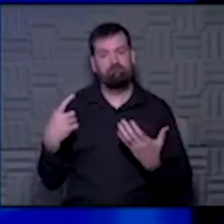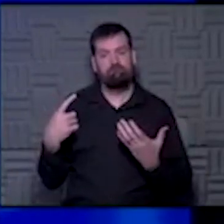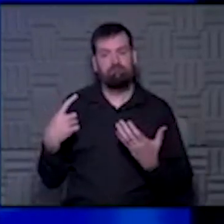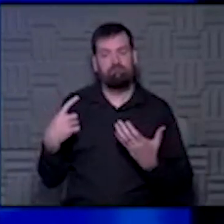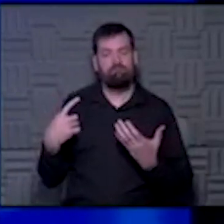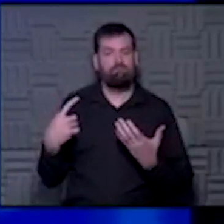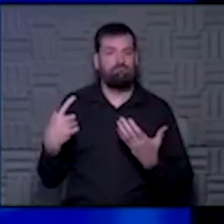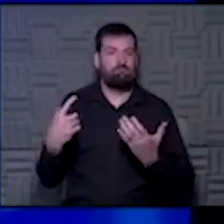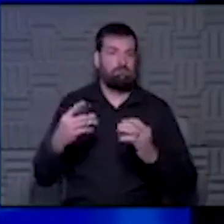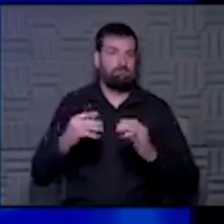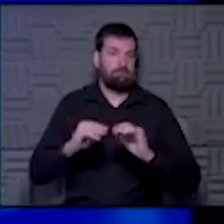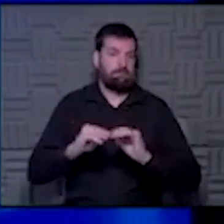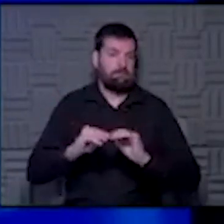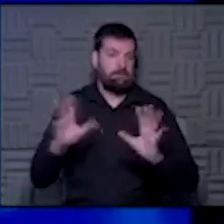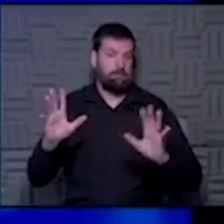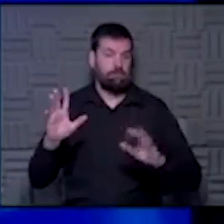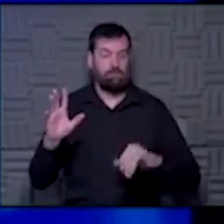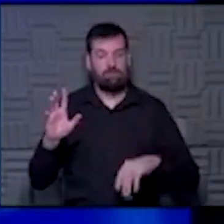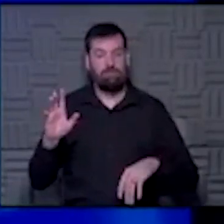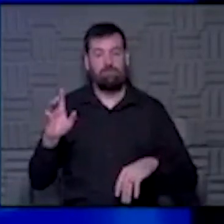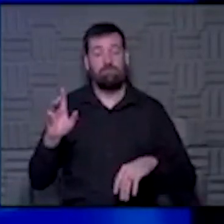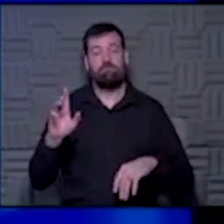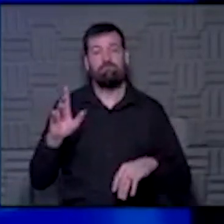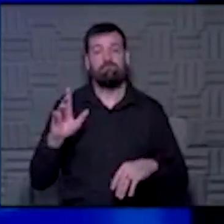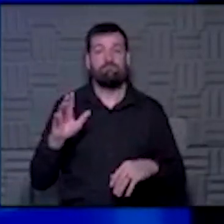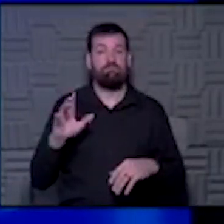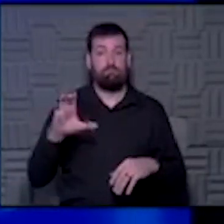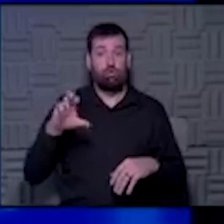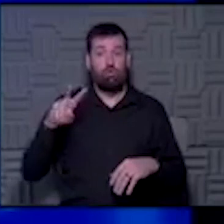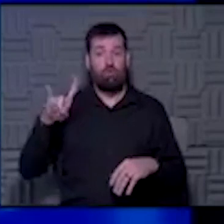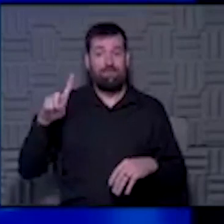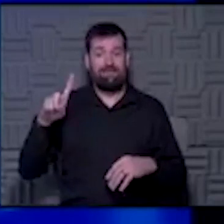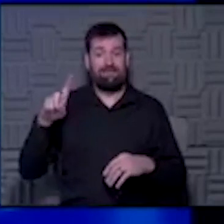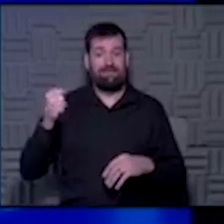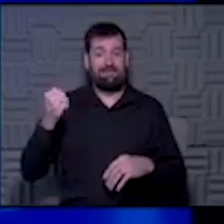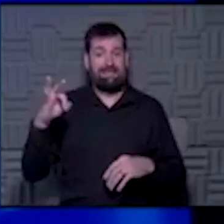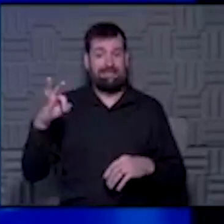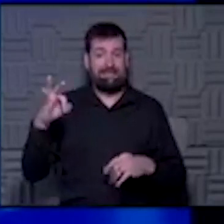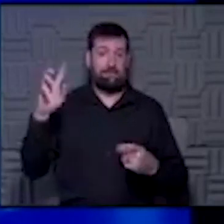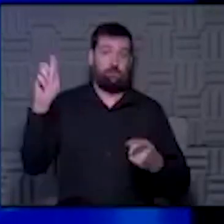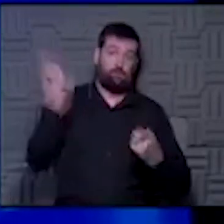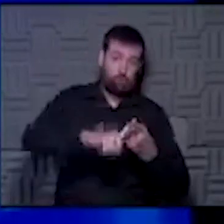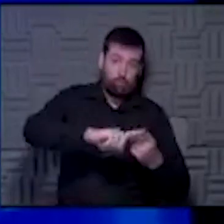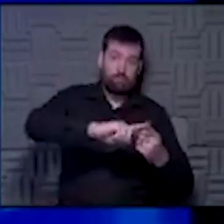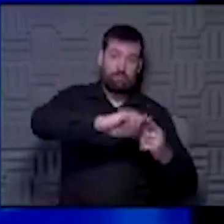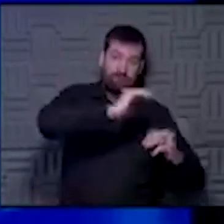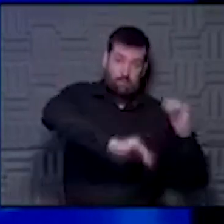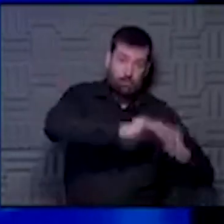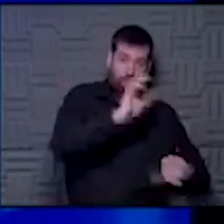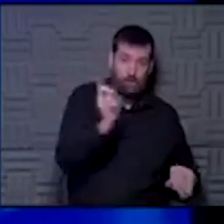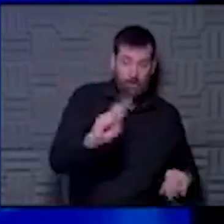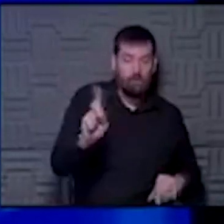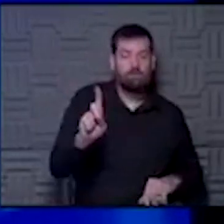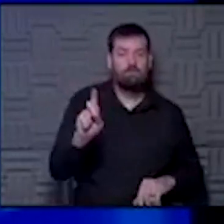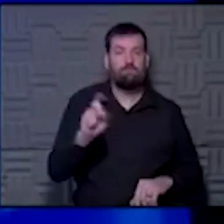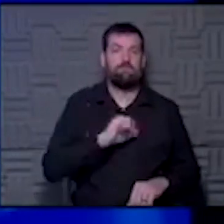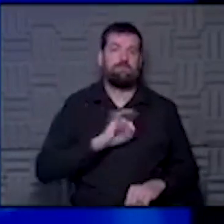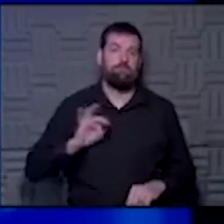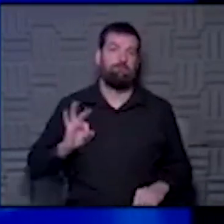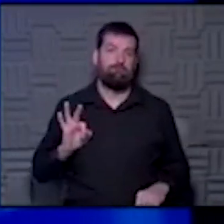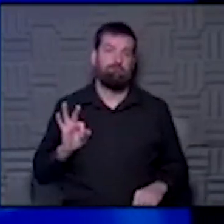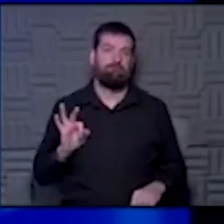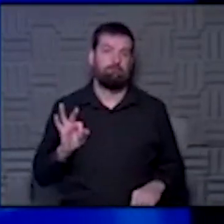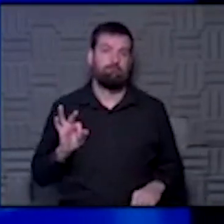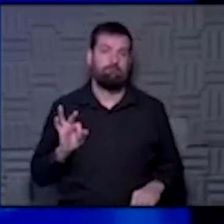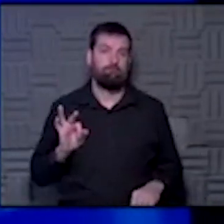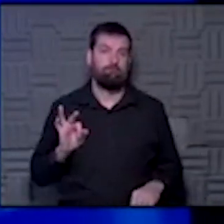it's clear that the entry point, if you will, of COVID-19 into a facility is an employee that comes in from the community. And